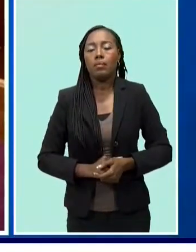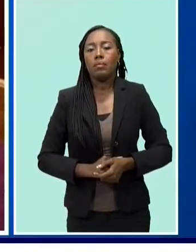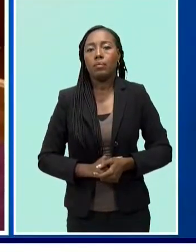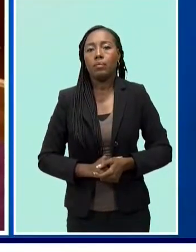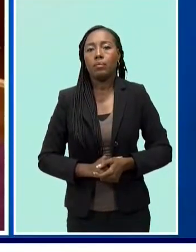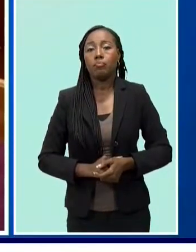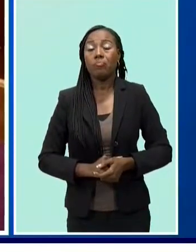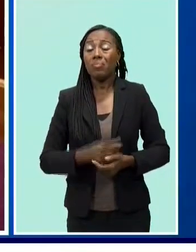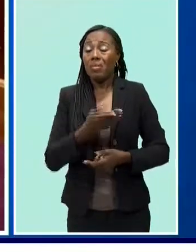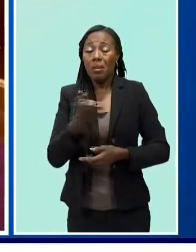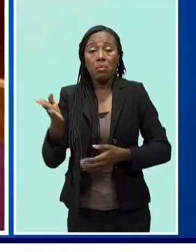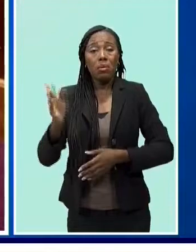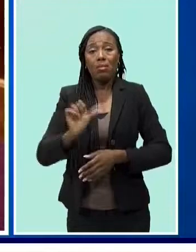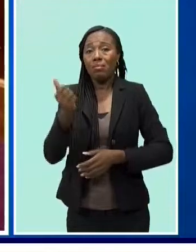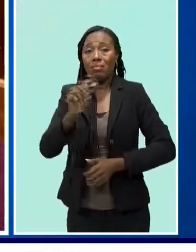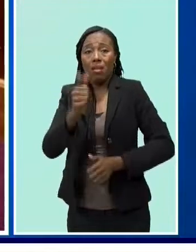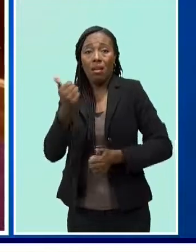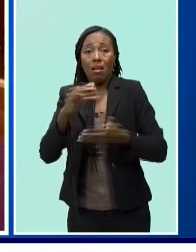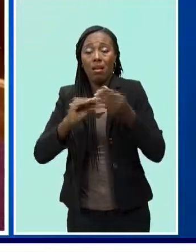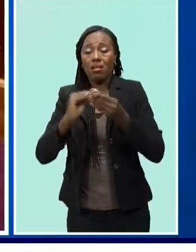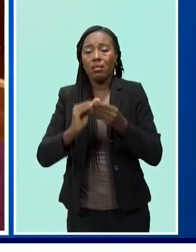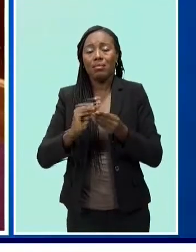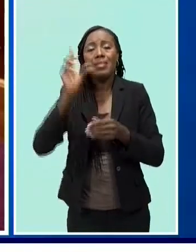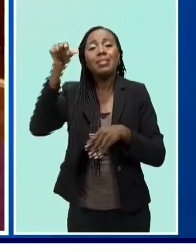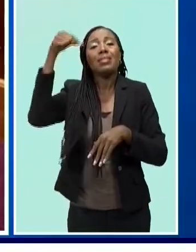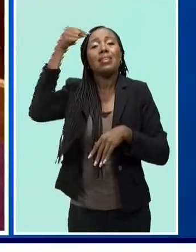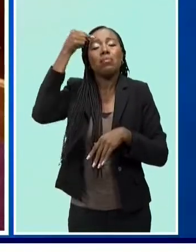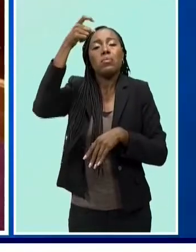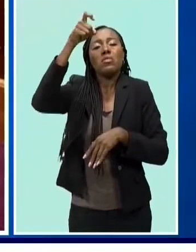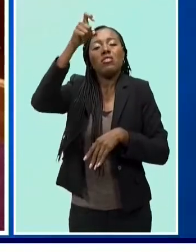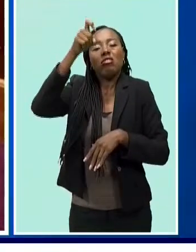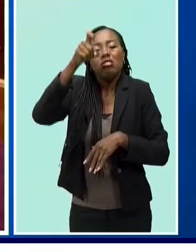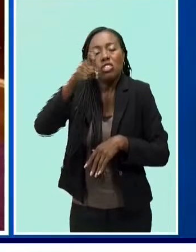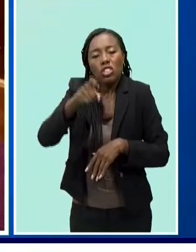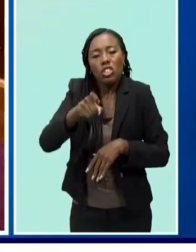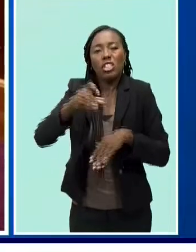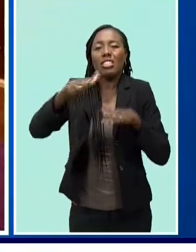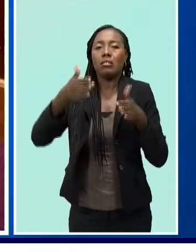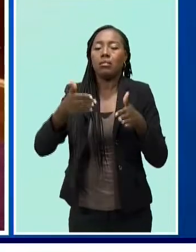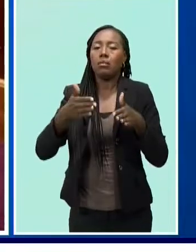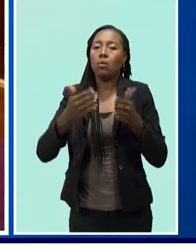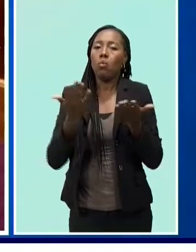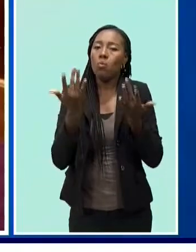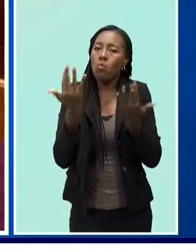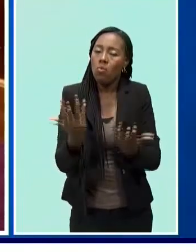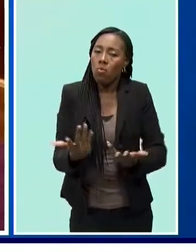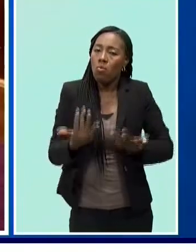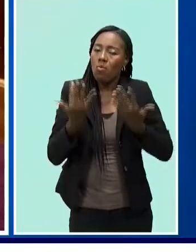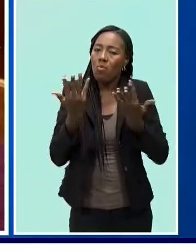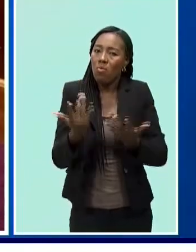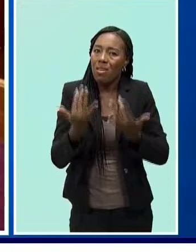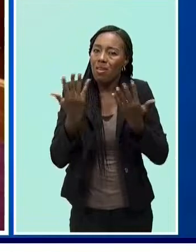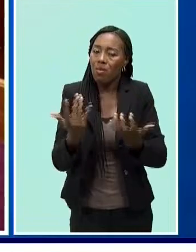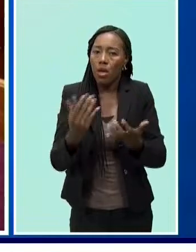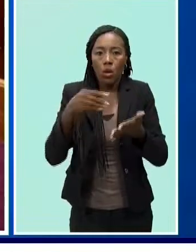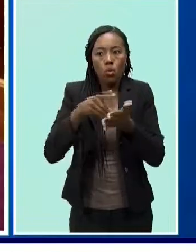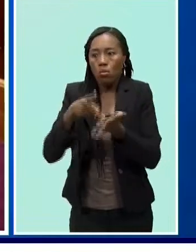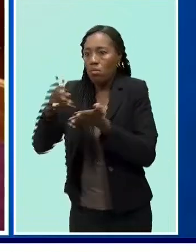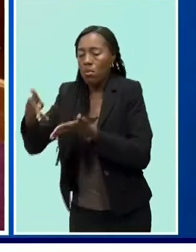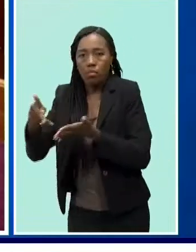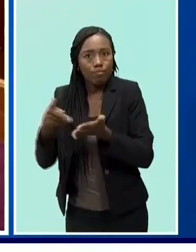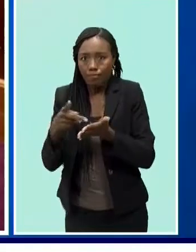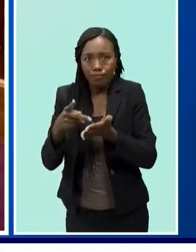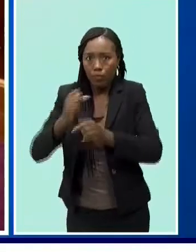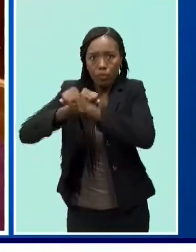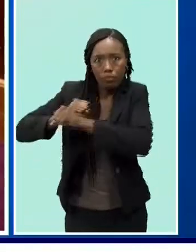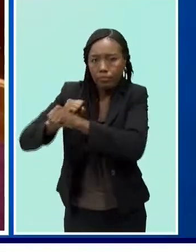And others, the government should delay the implementation of penalties until the